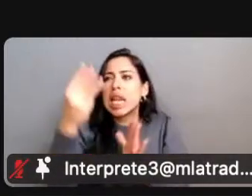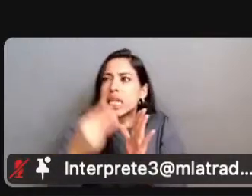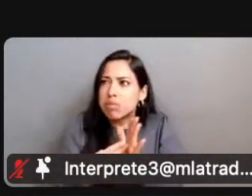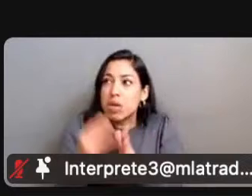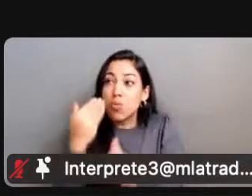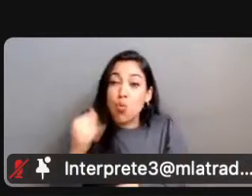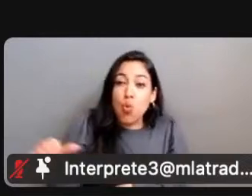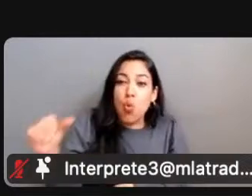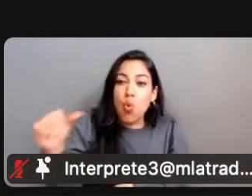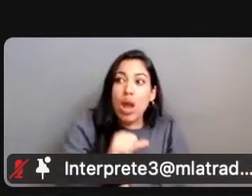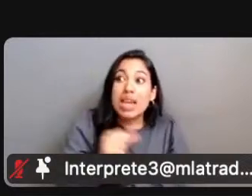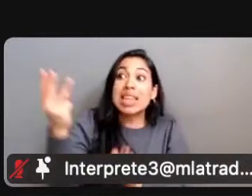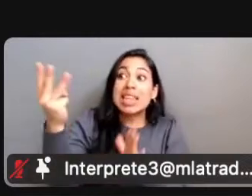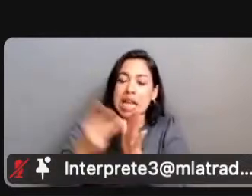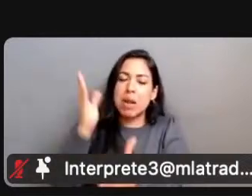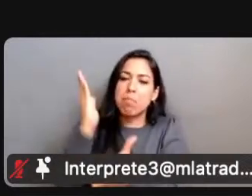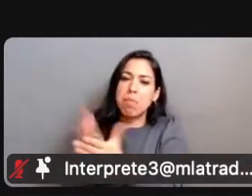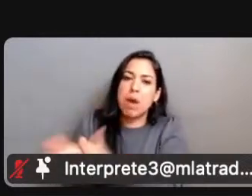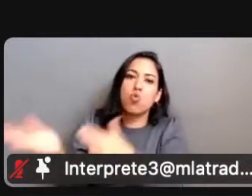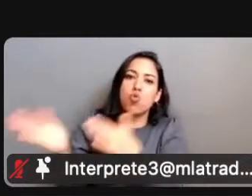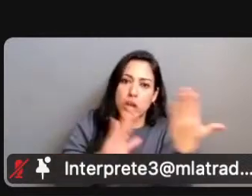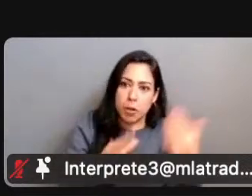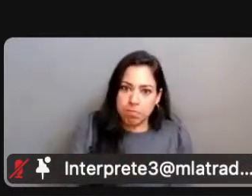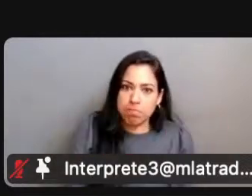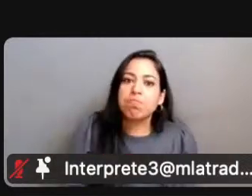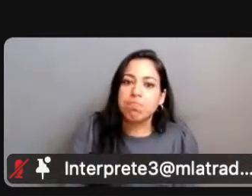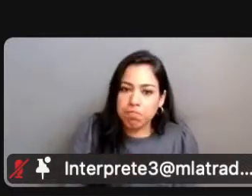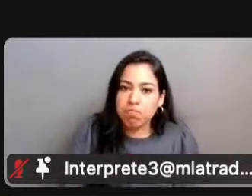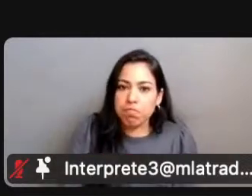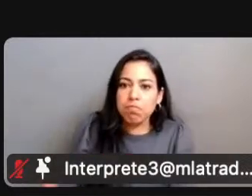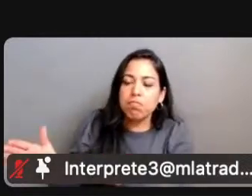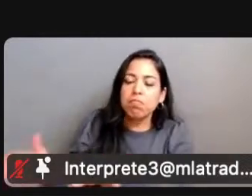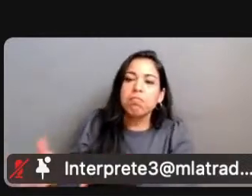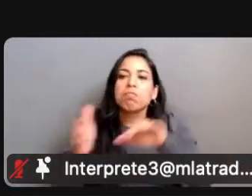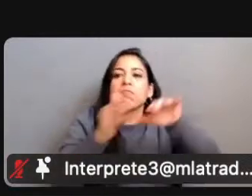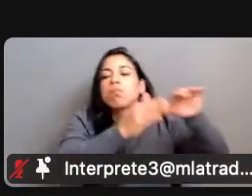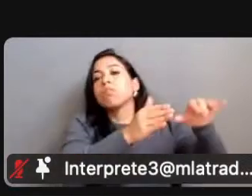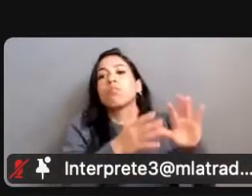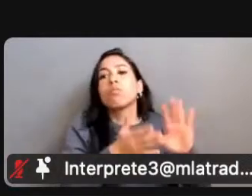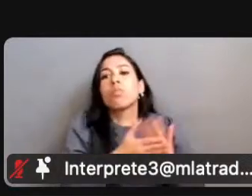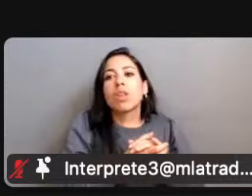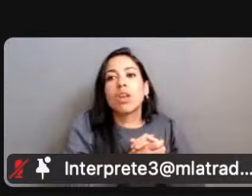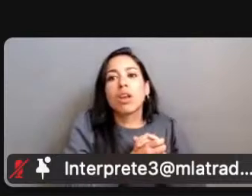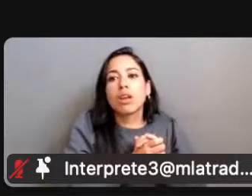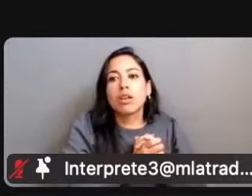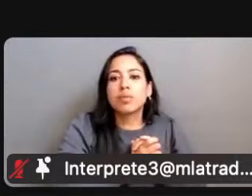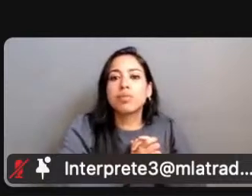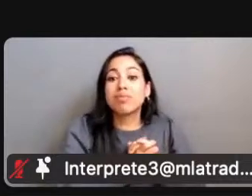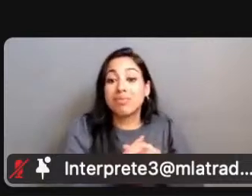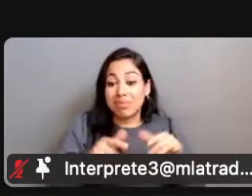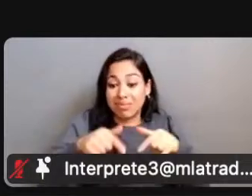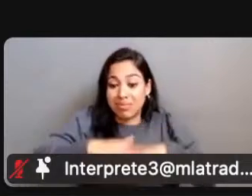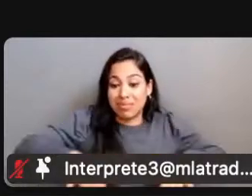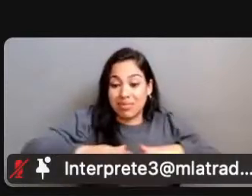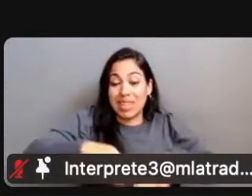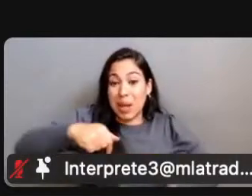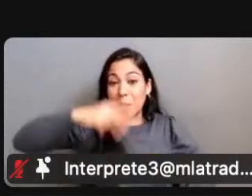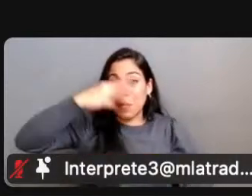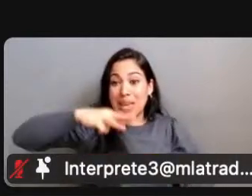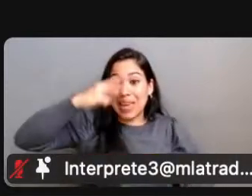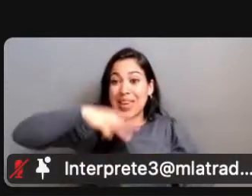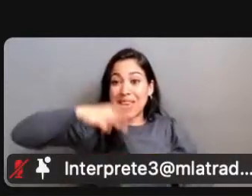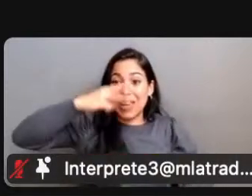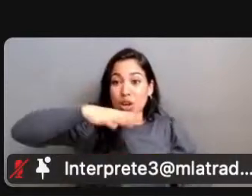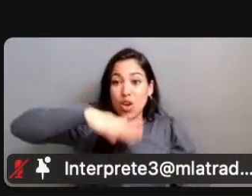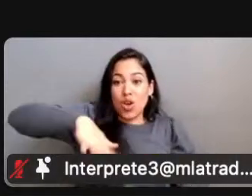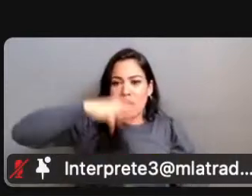them died. Also, in our state and in Mexico